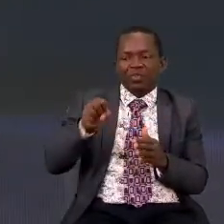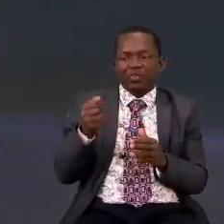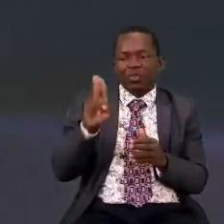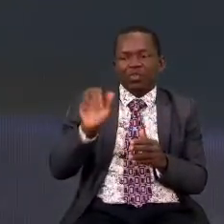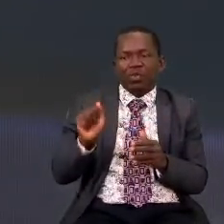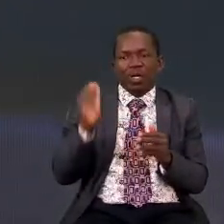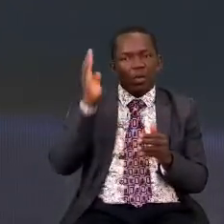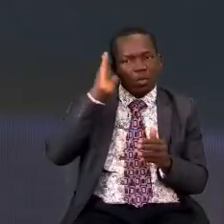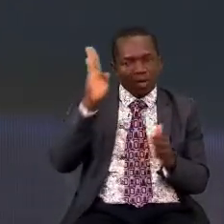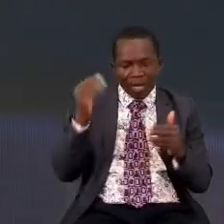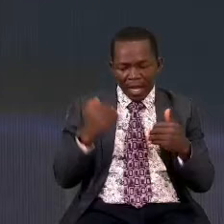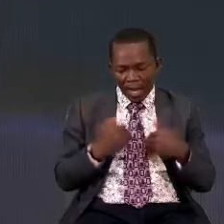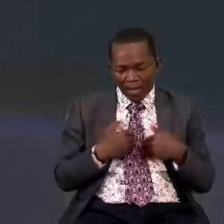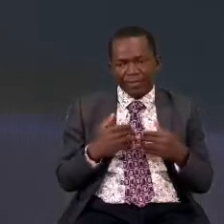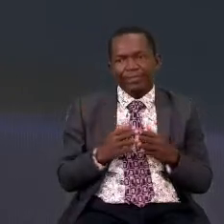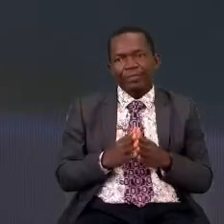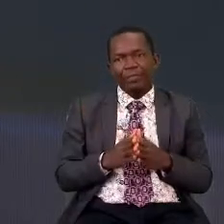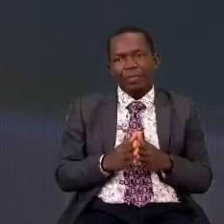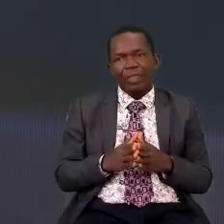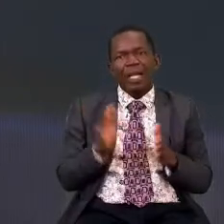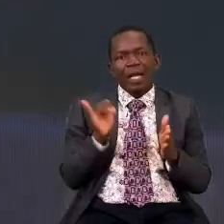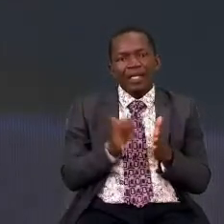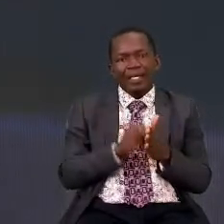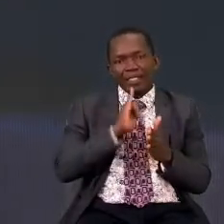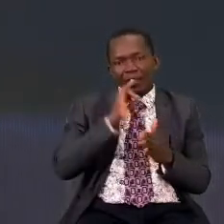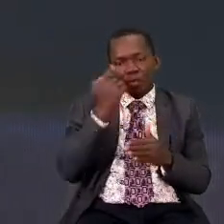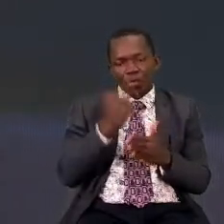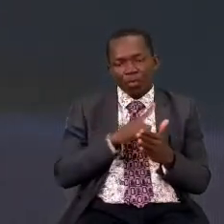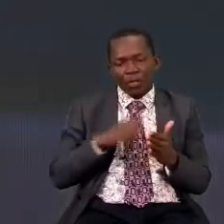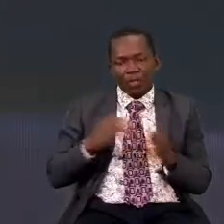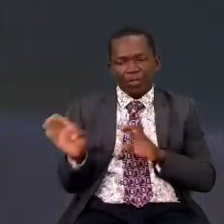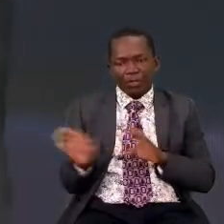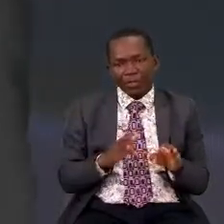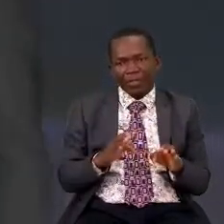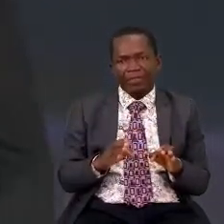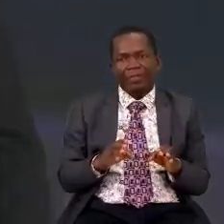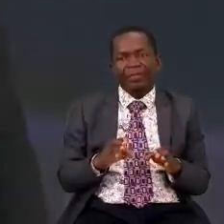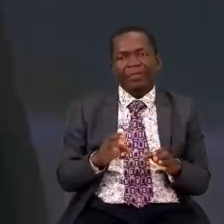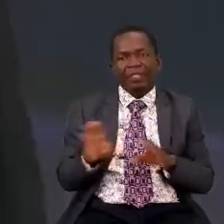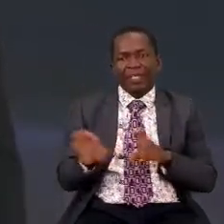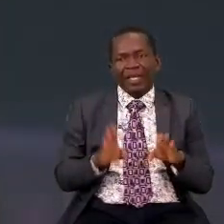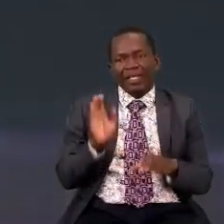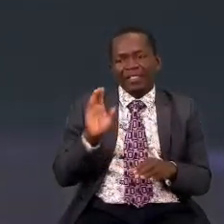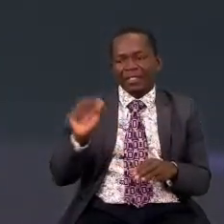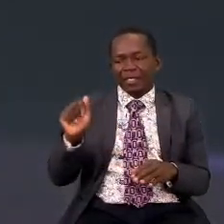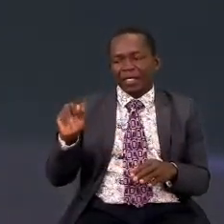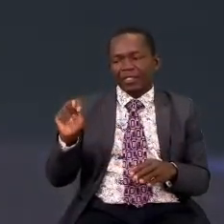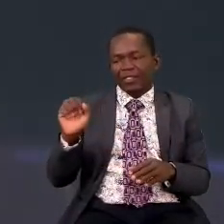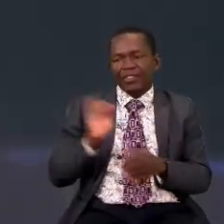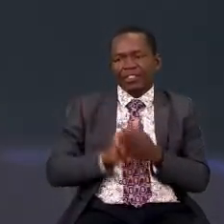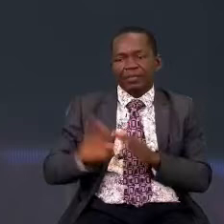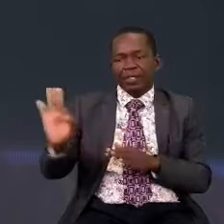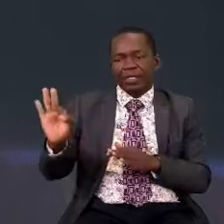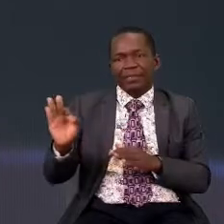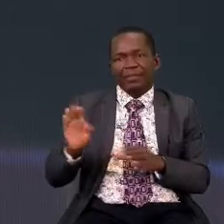9, verse 6. Acts chapter 9, we're reading there from verse 6. Here is Saul,